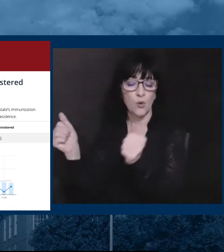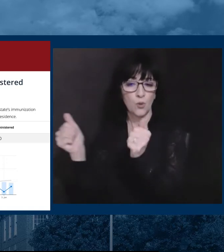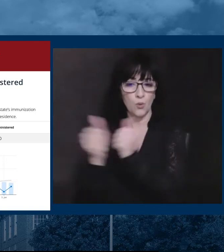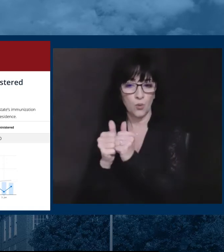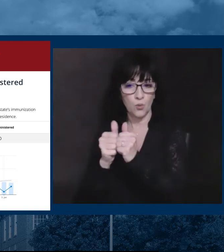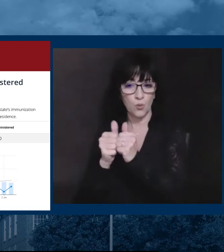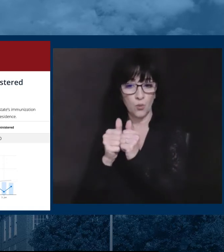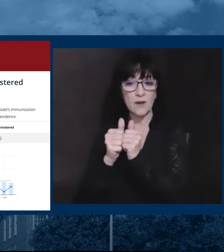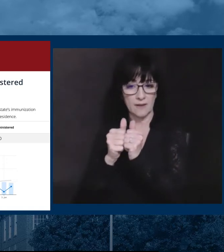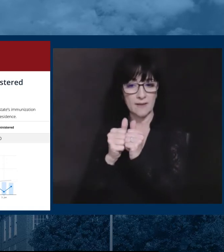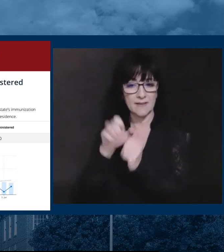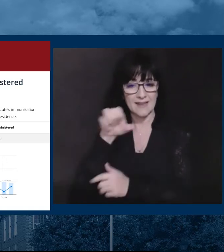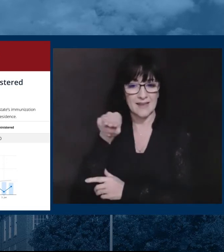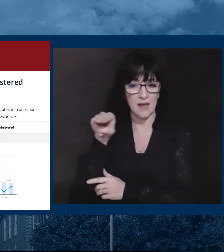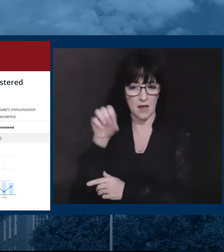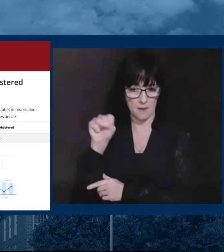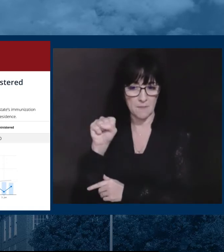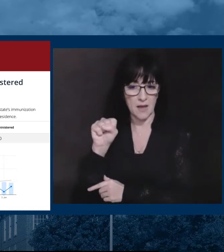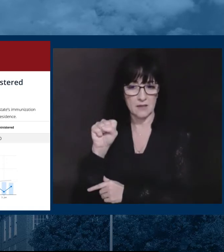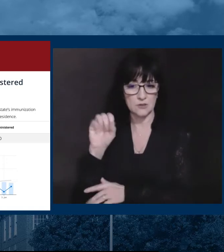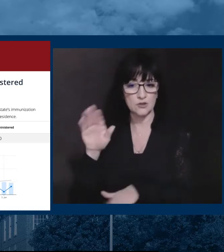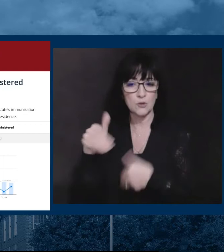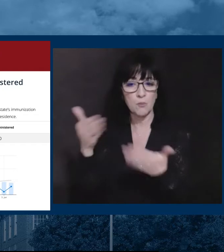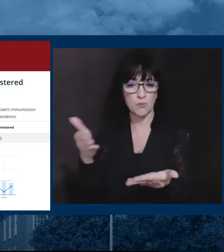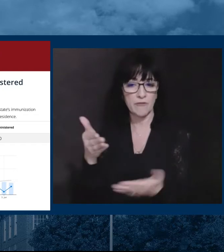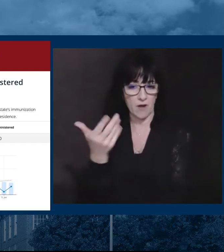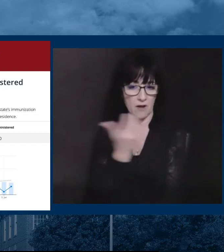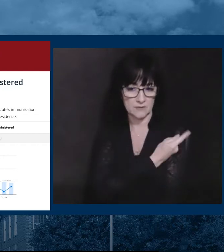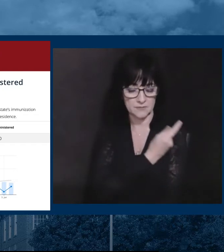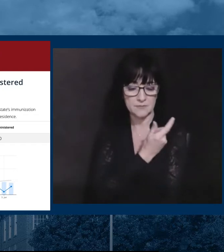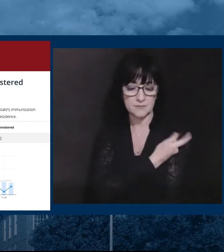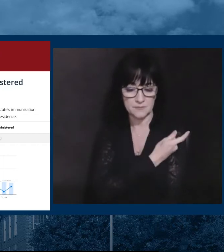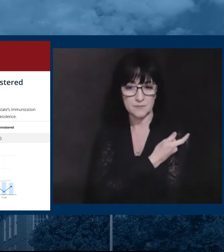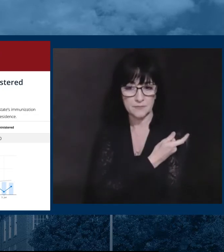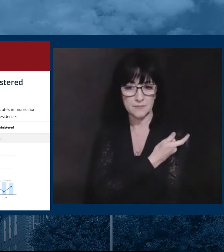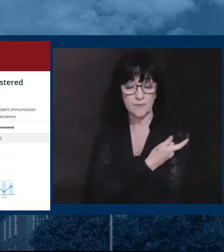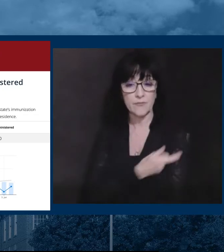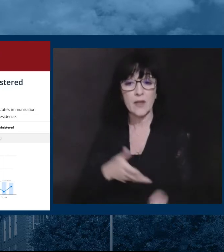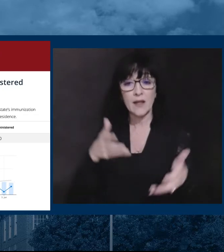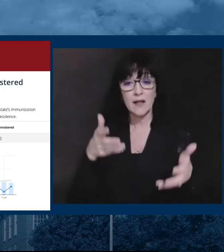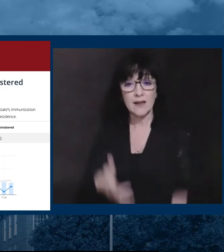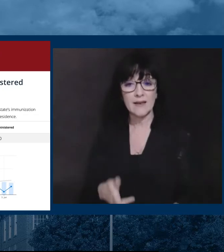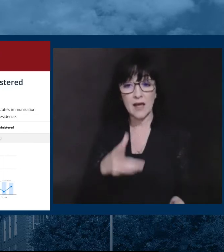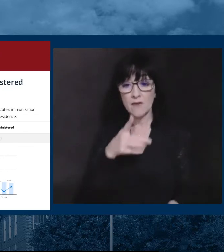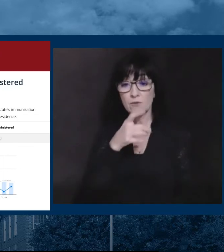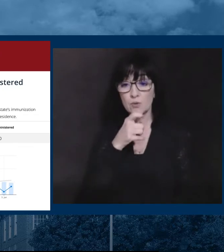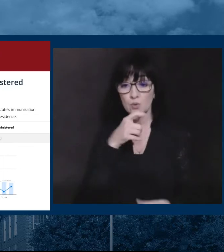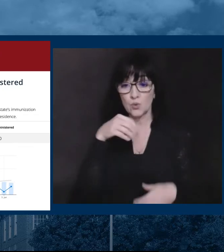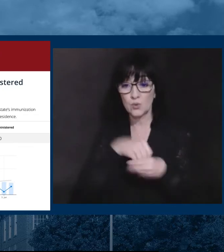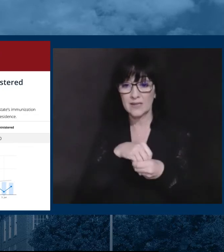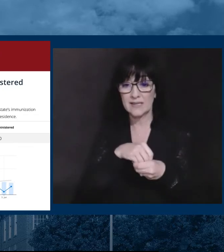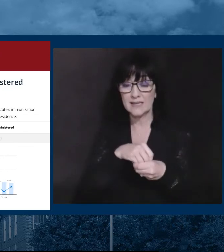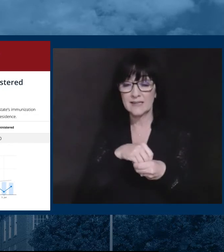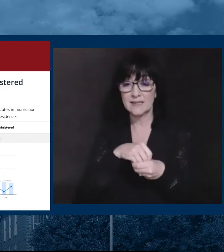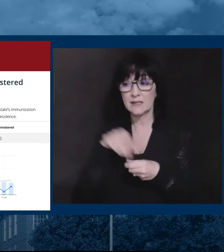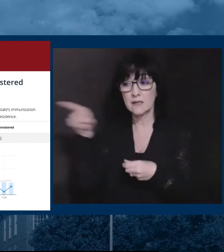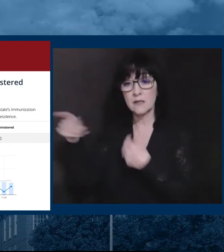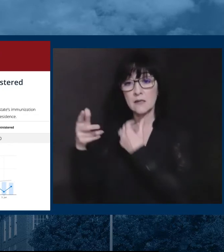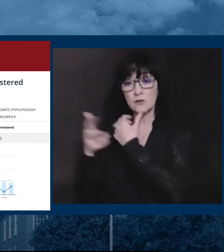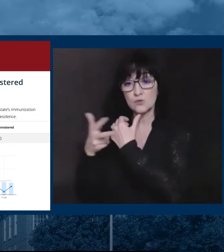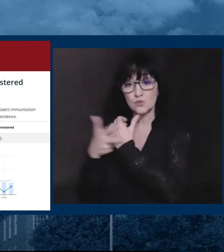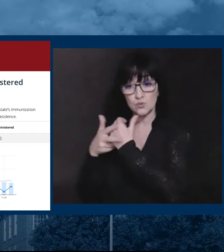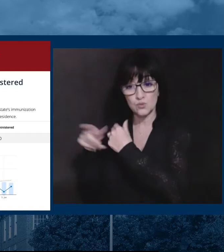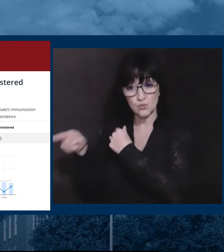other 1A providers. And the remainder of those that are in the warehouse will be allocated or